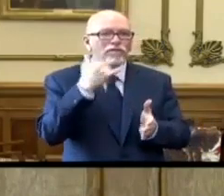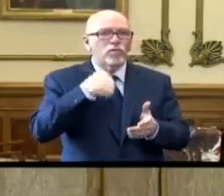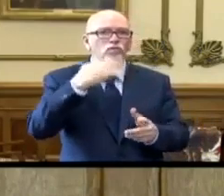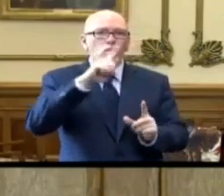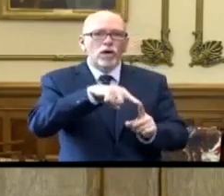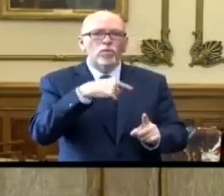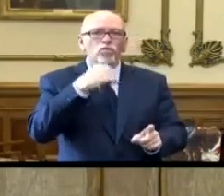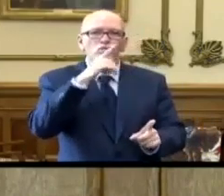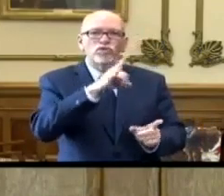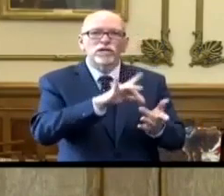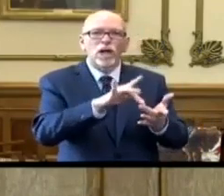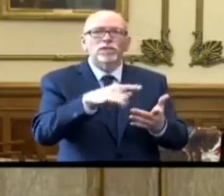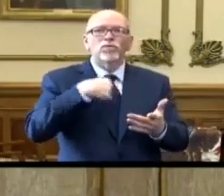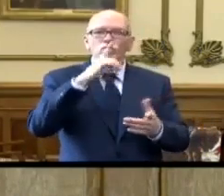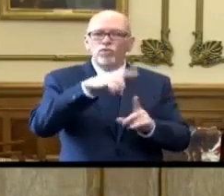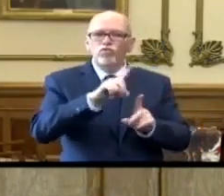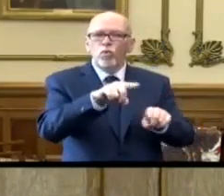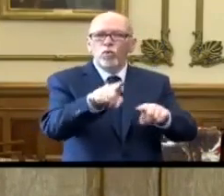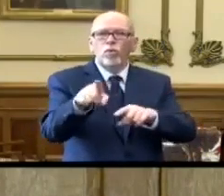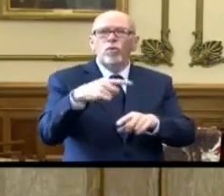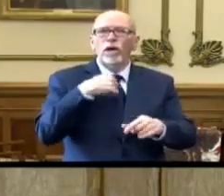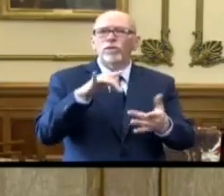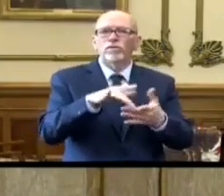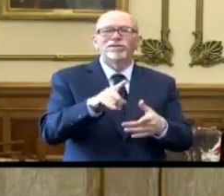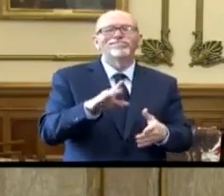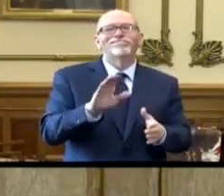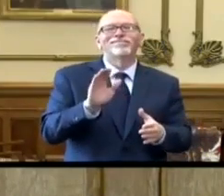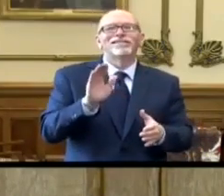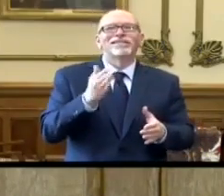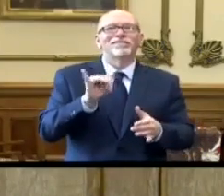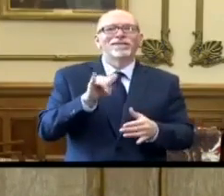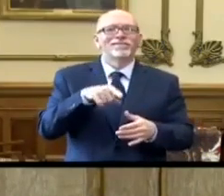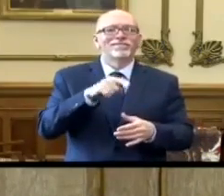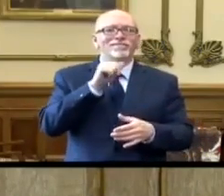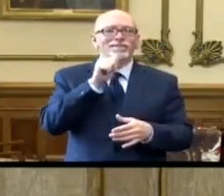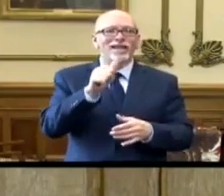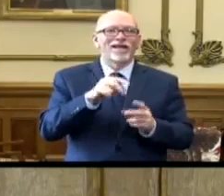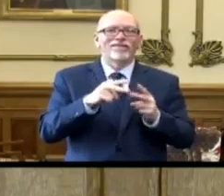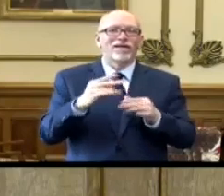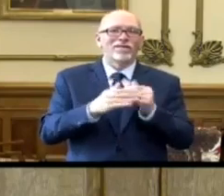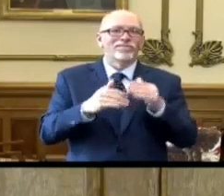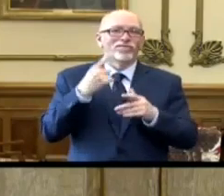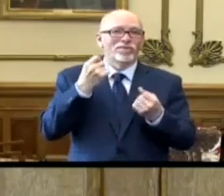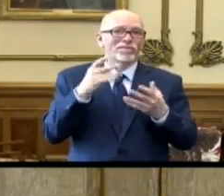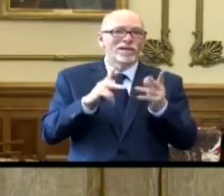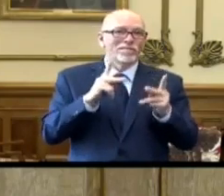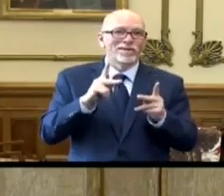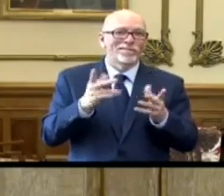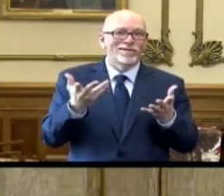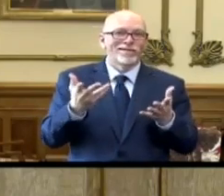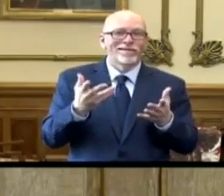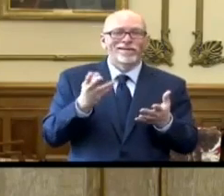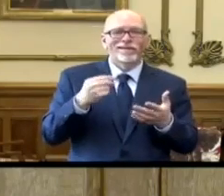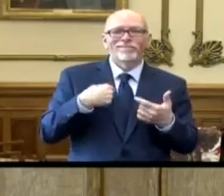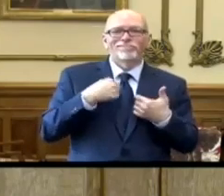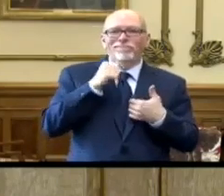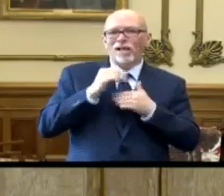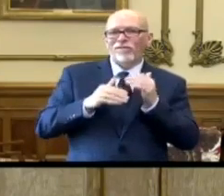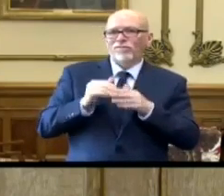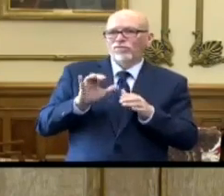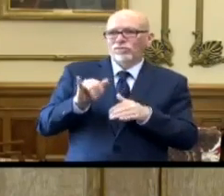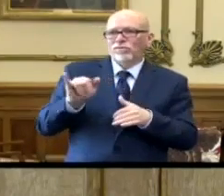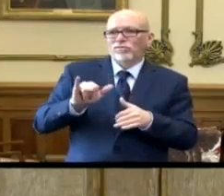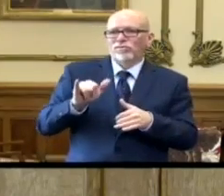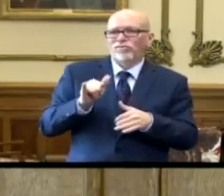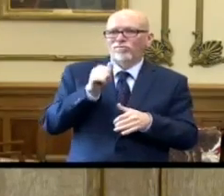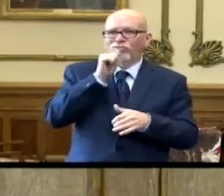who you were in contact with and then reach out to them, it didn't seem like something that was going to be very comfortable for a lot of people, and I wasn't really comfortable about